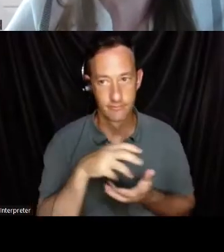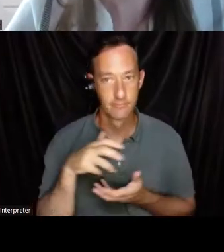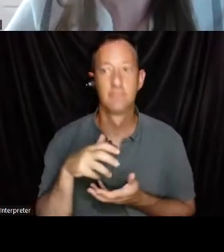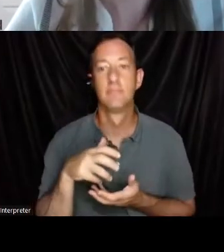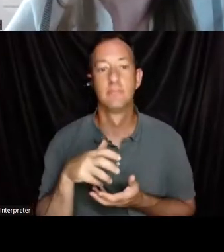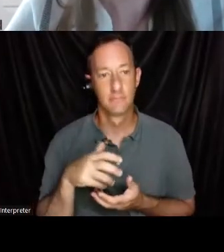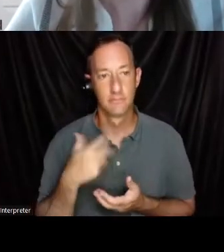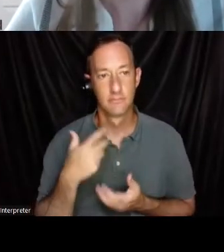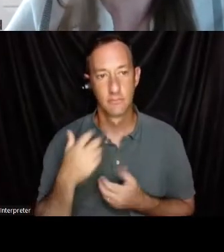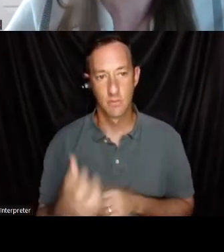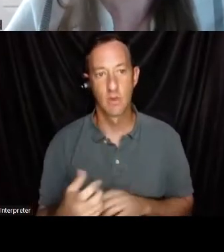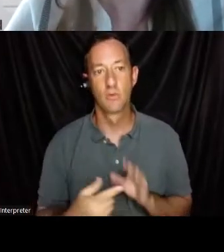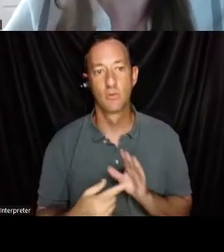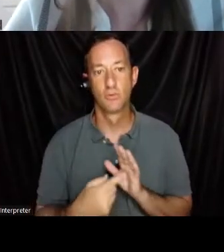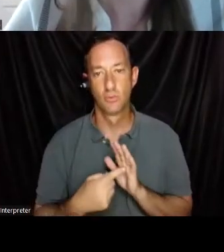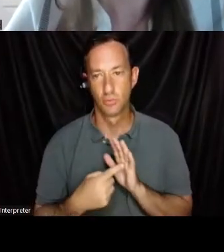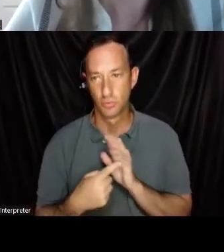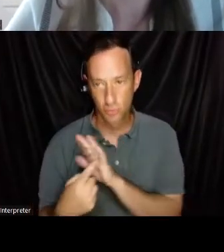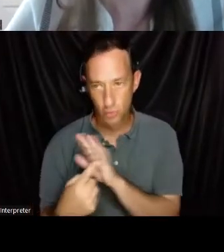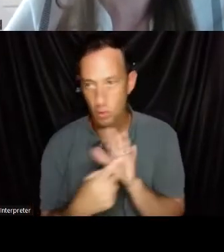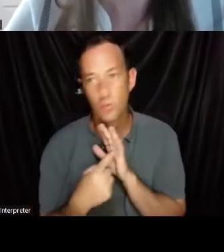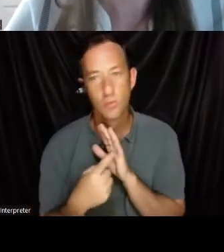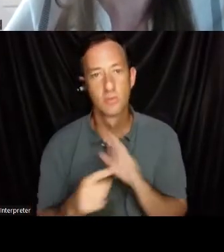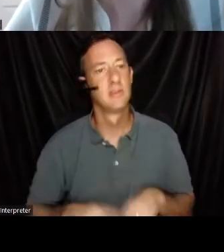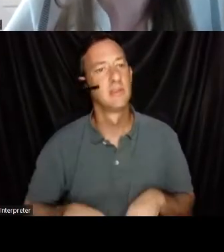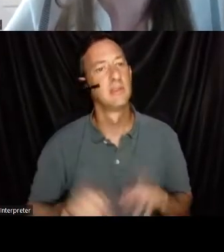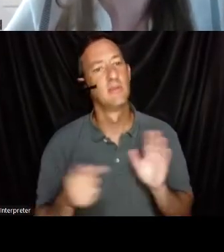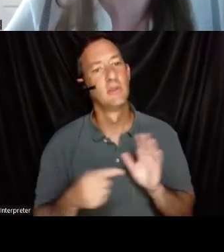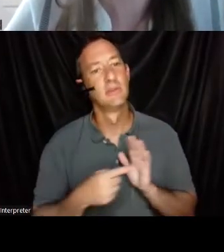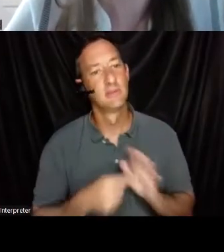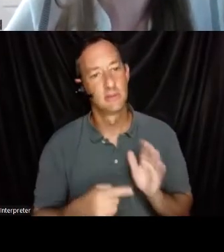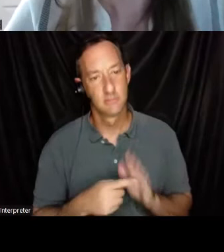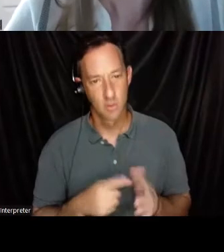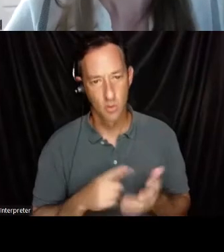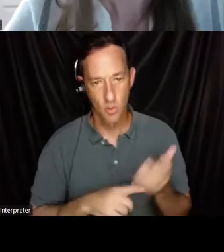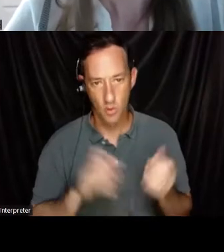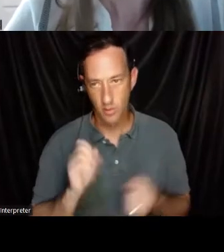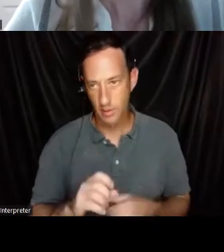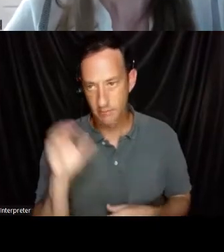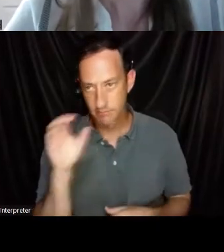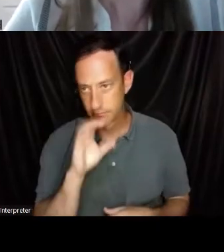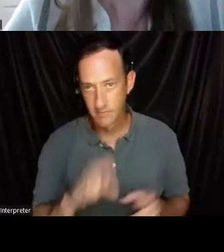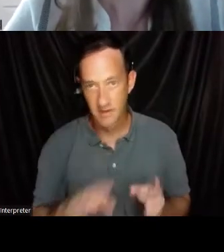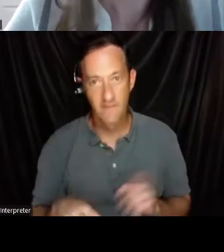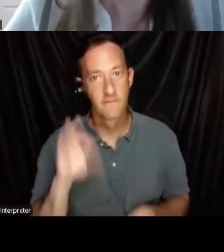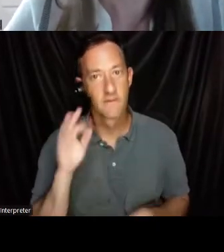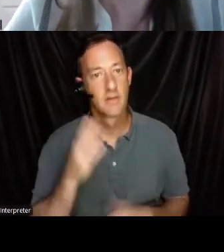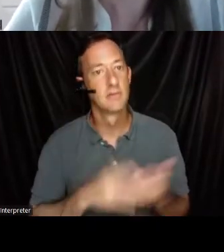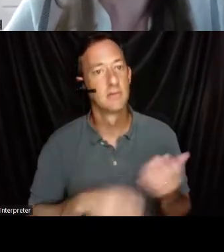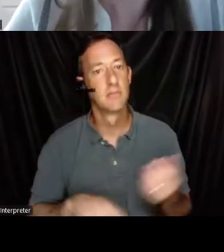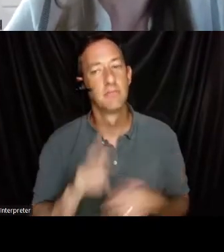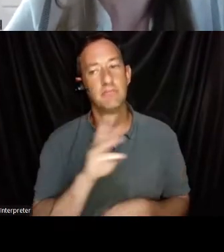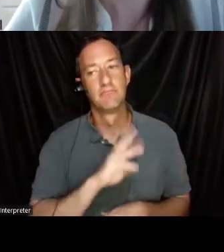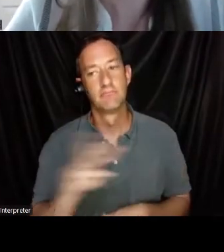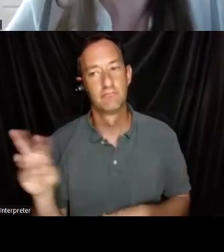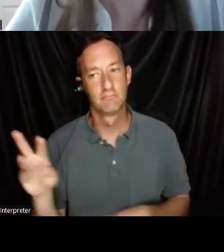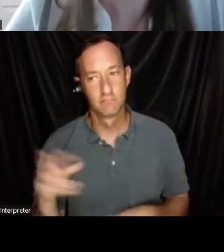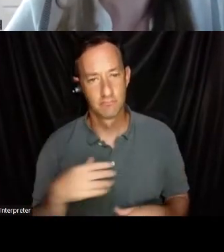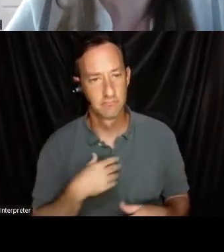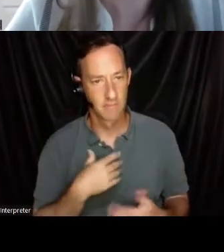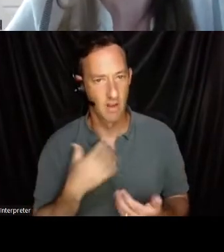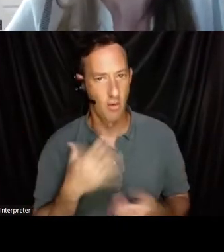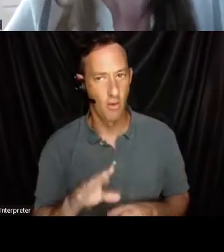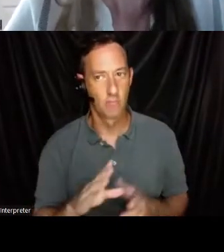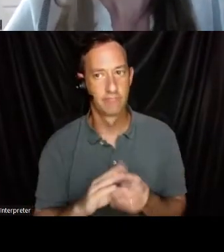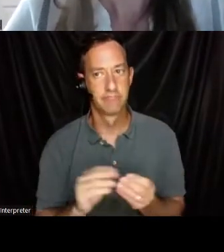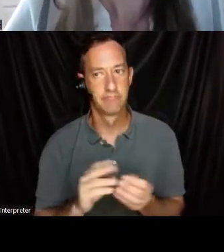you all just some examples of what you can find on some of the web resources that I referenced in the slide earlier.